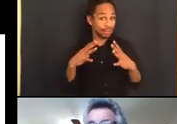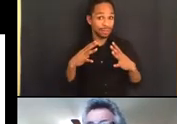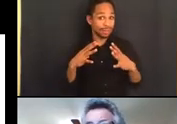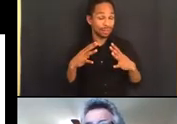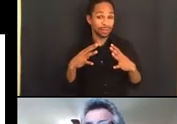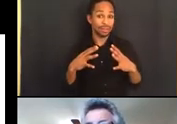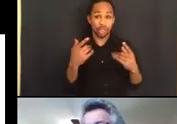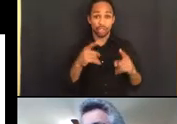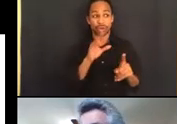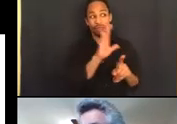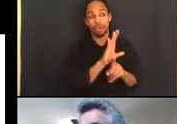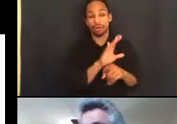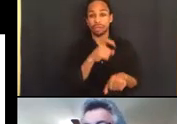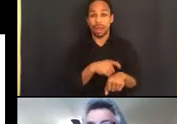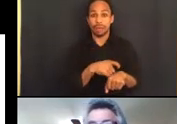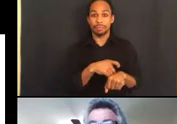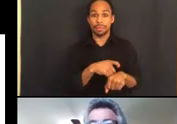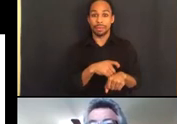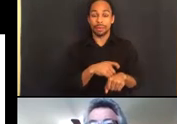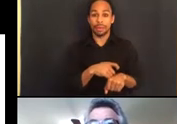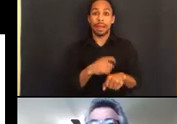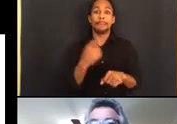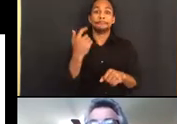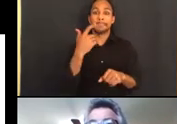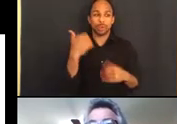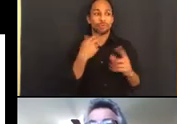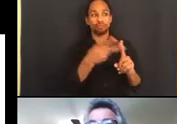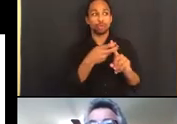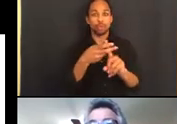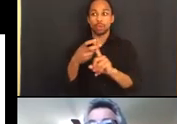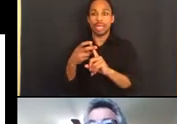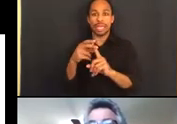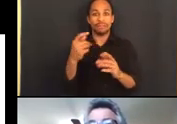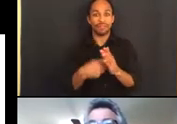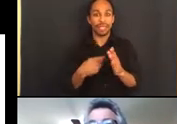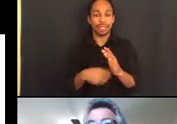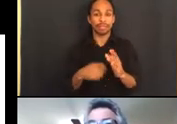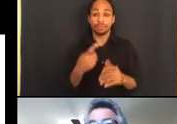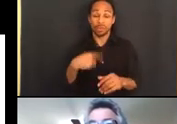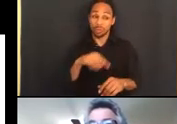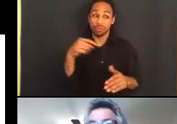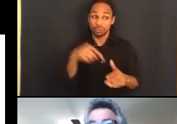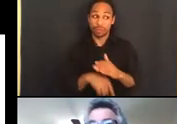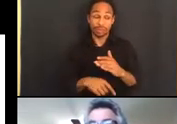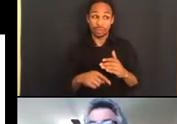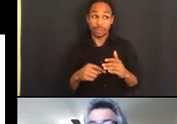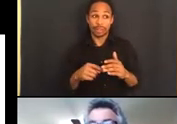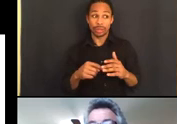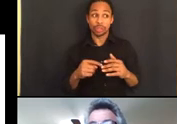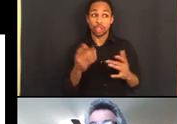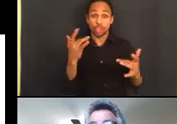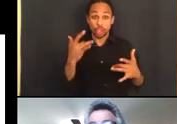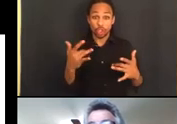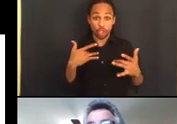working. Given the rampant nature of recruiting fees, we're deeply concerned about the status of their families who may be in